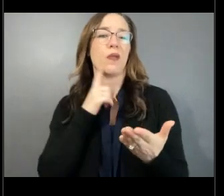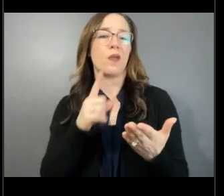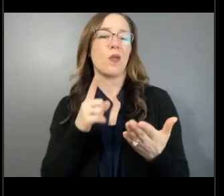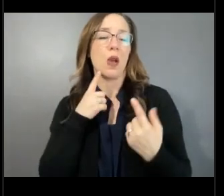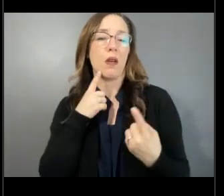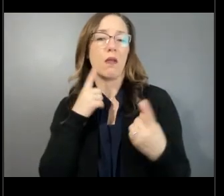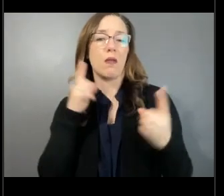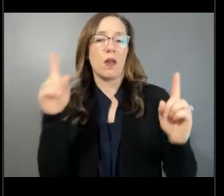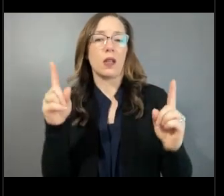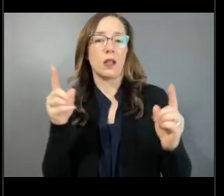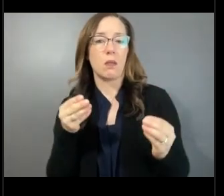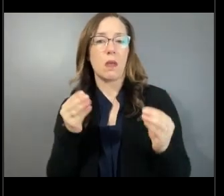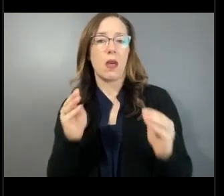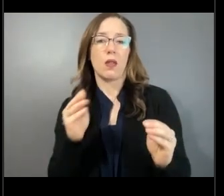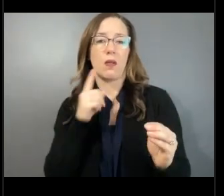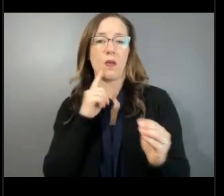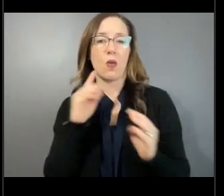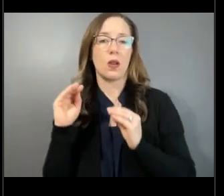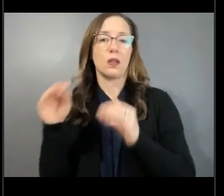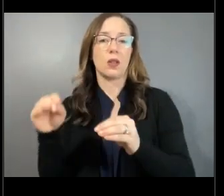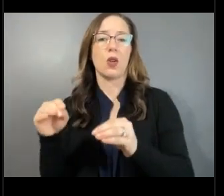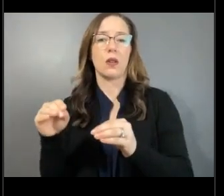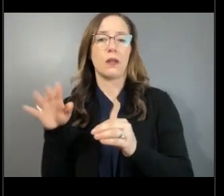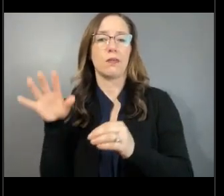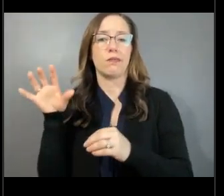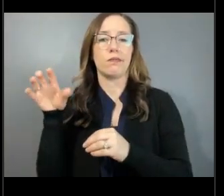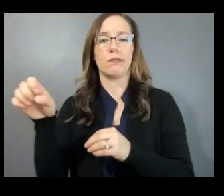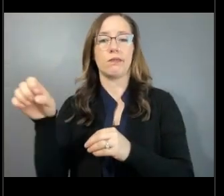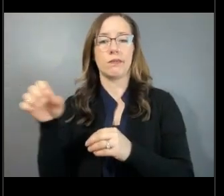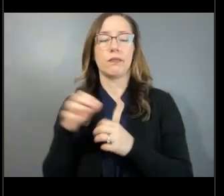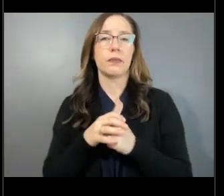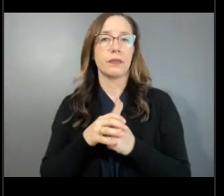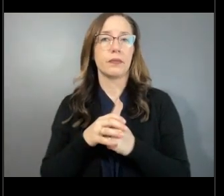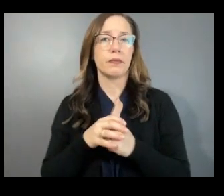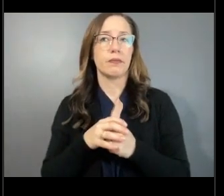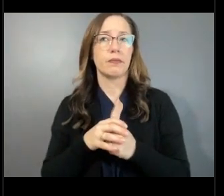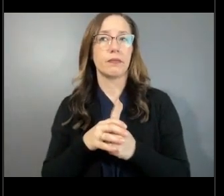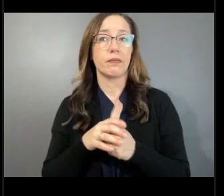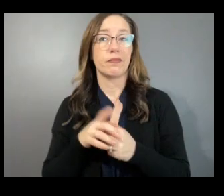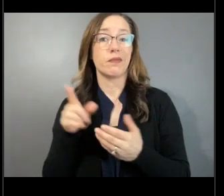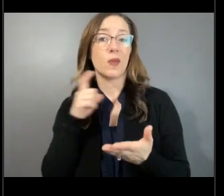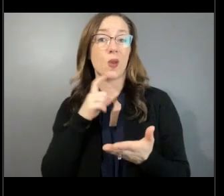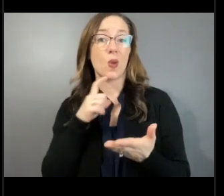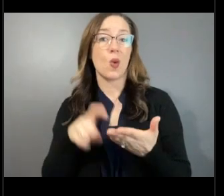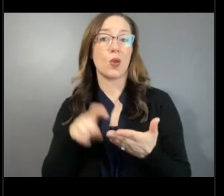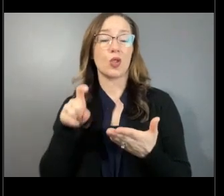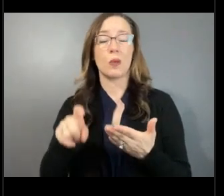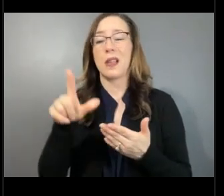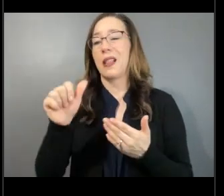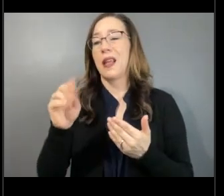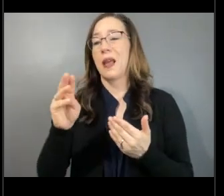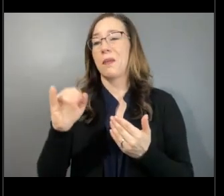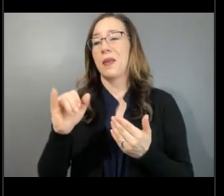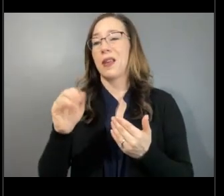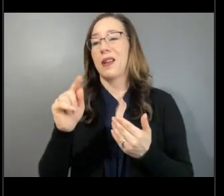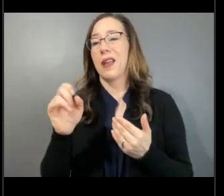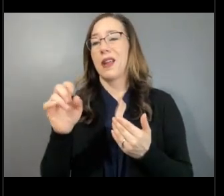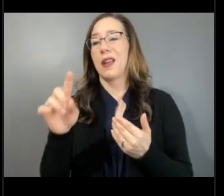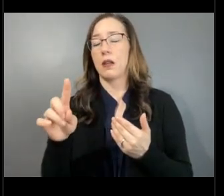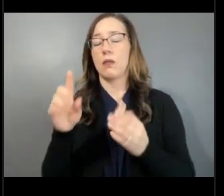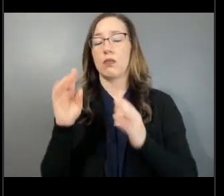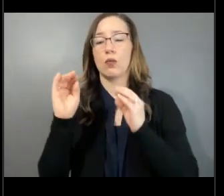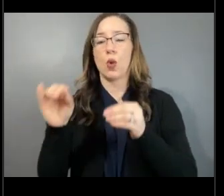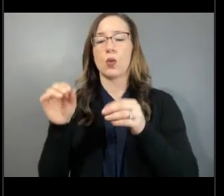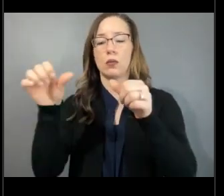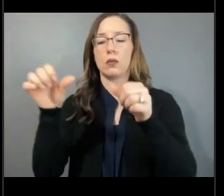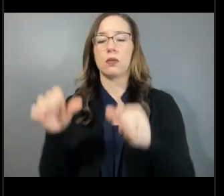effective method for installing grab bars. These notices should be laminated and posted to the inside of